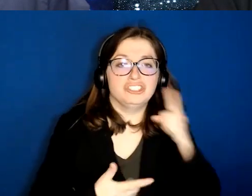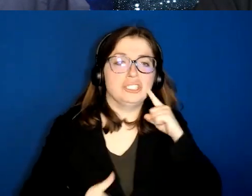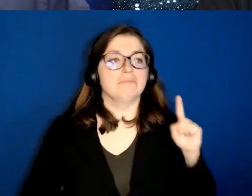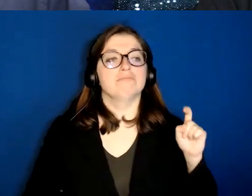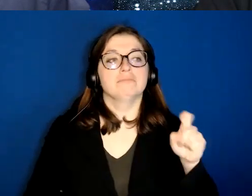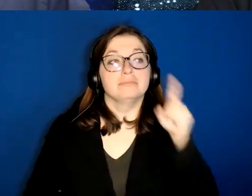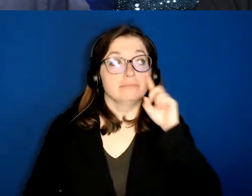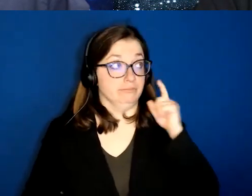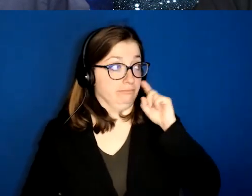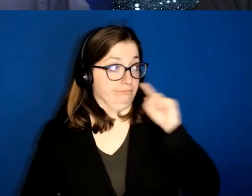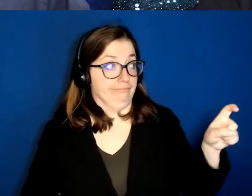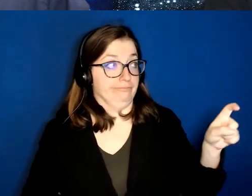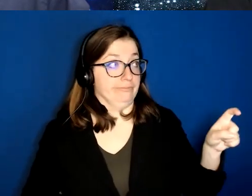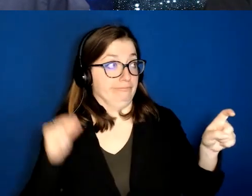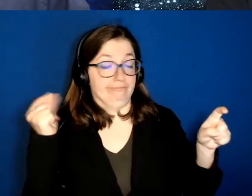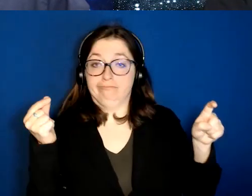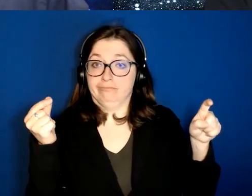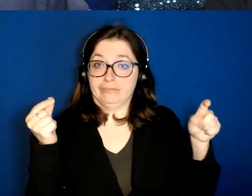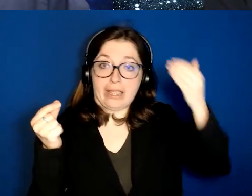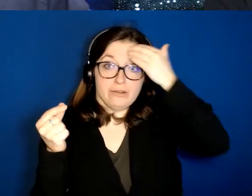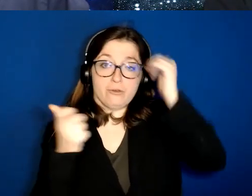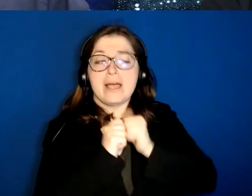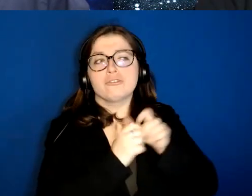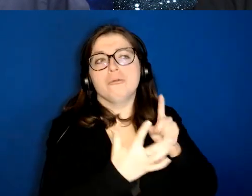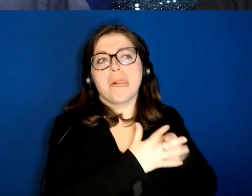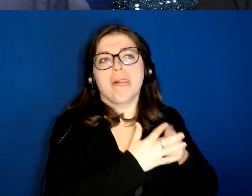they immediately see a way to do something strange with it.